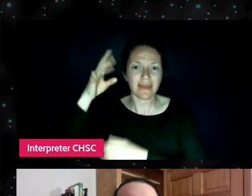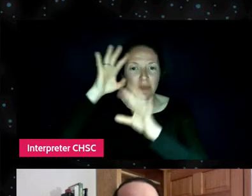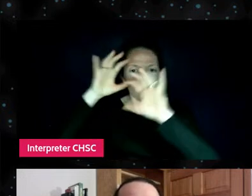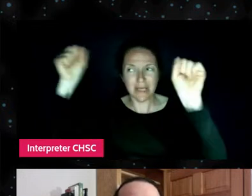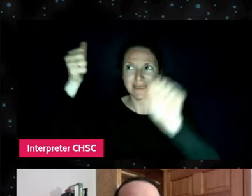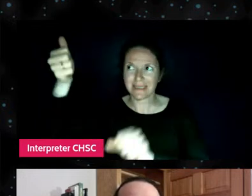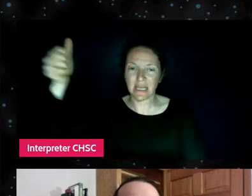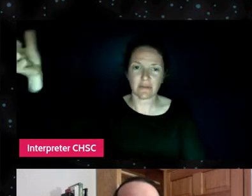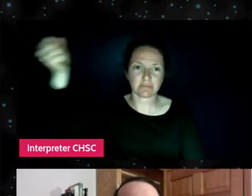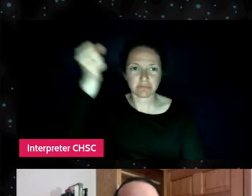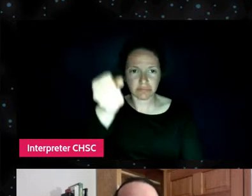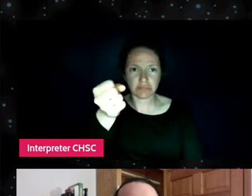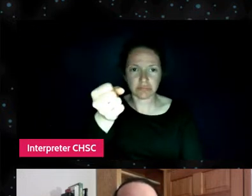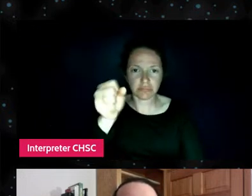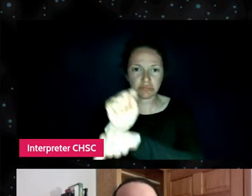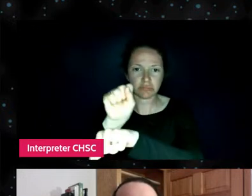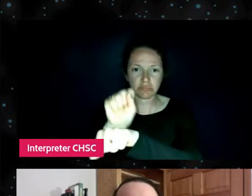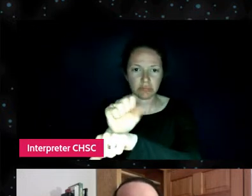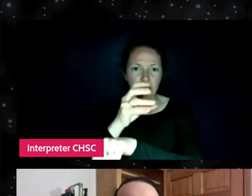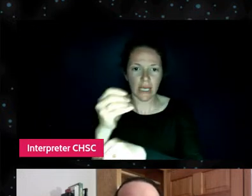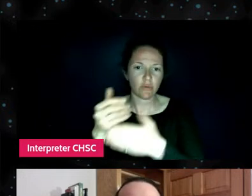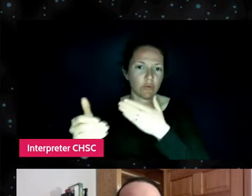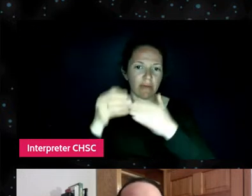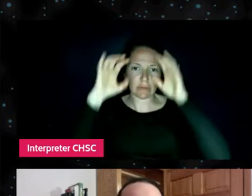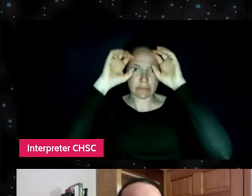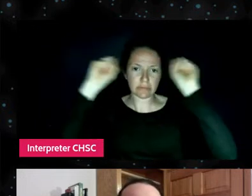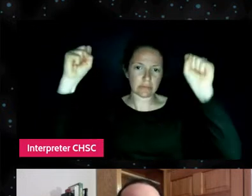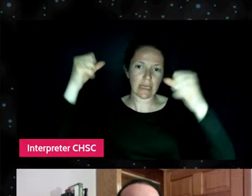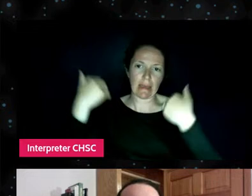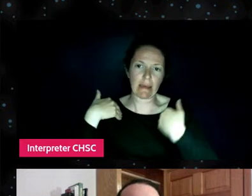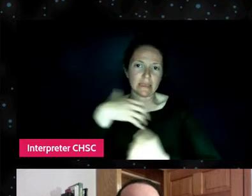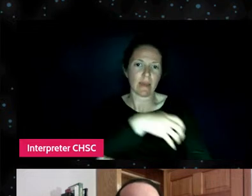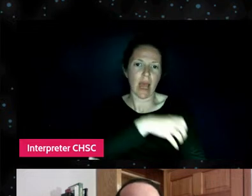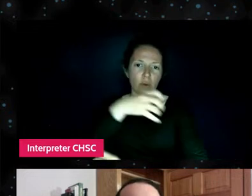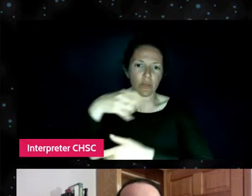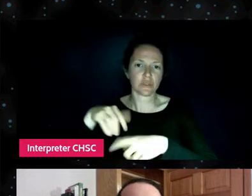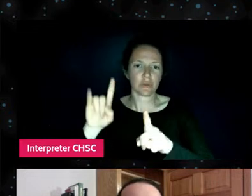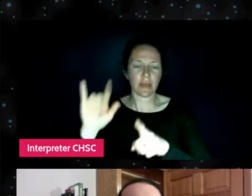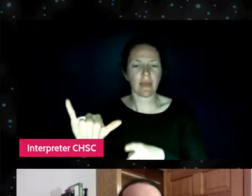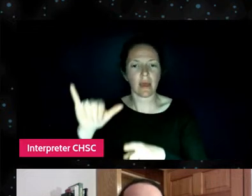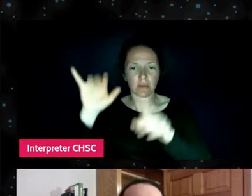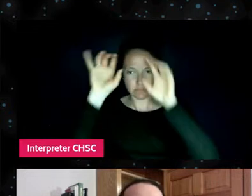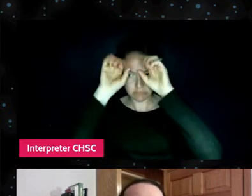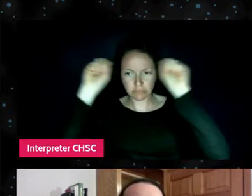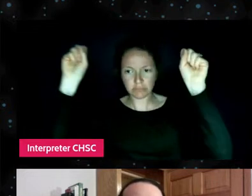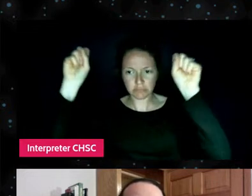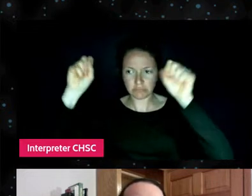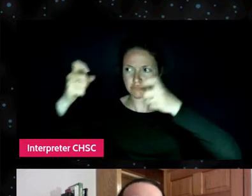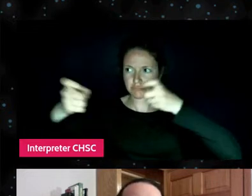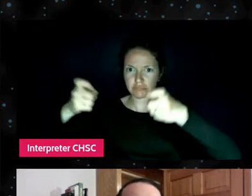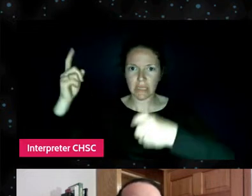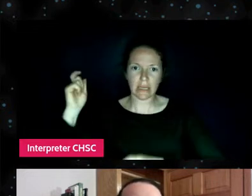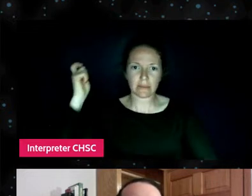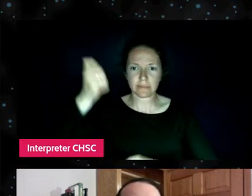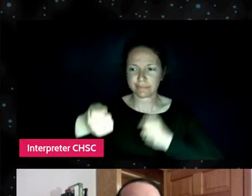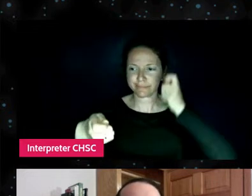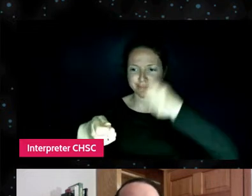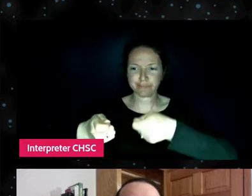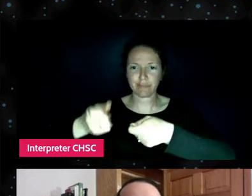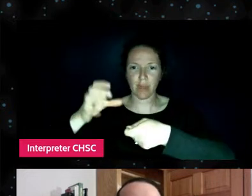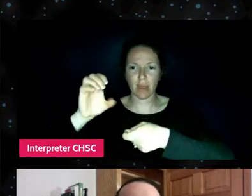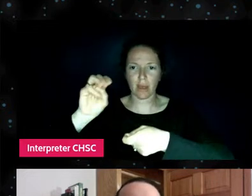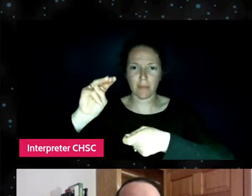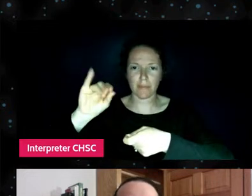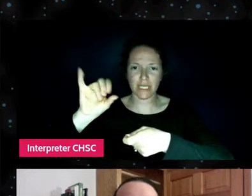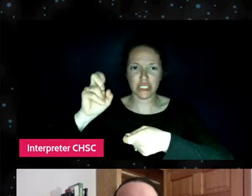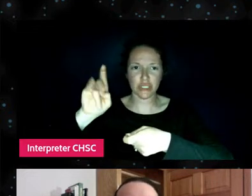and the administration that's in power. Whenever that administration is in power, they appoint these commissioners that then have